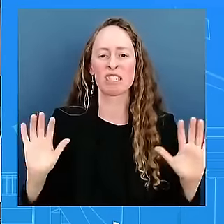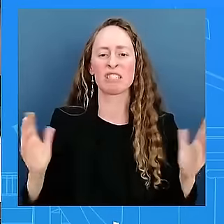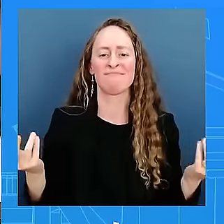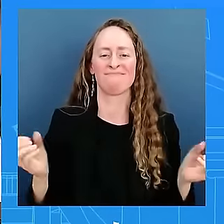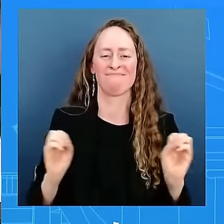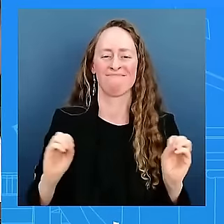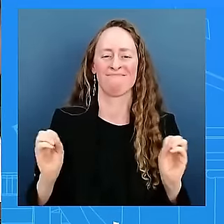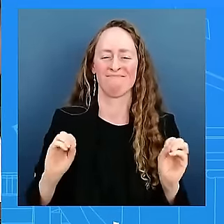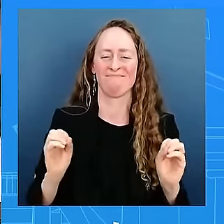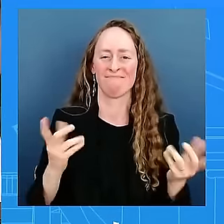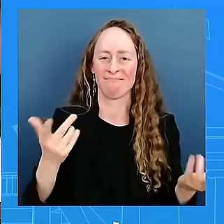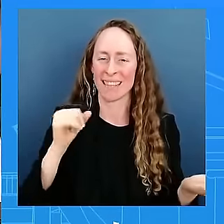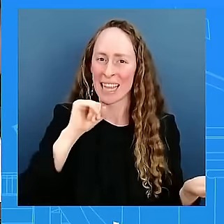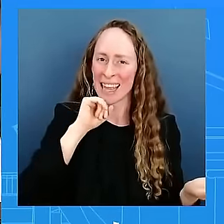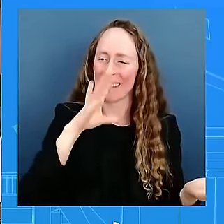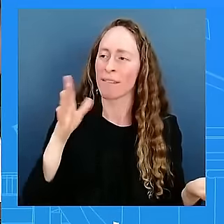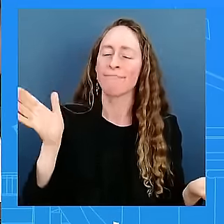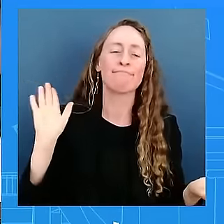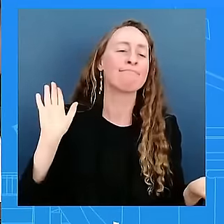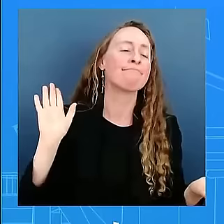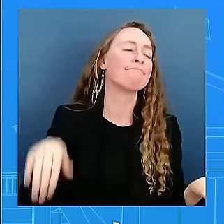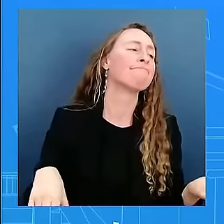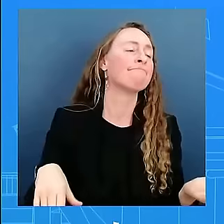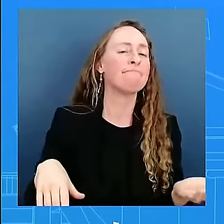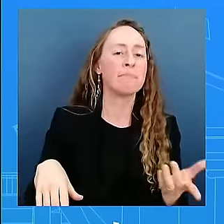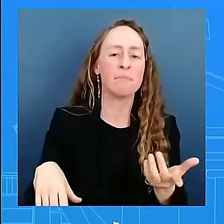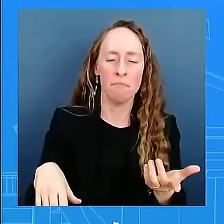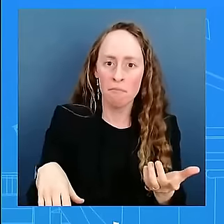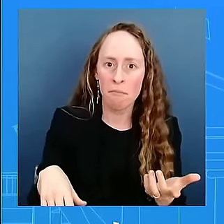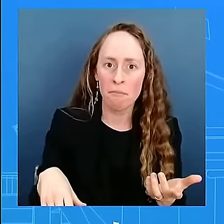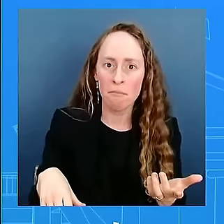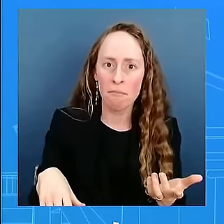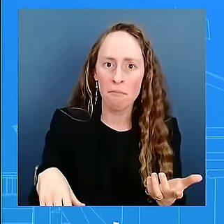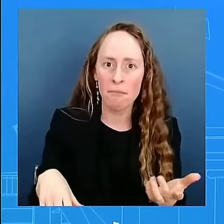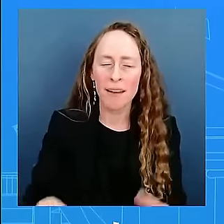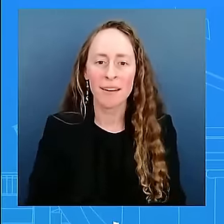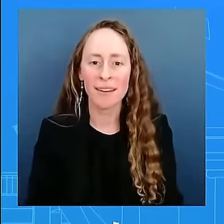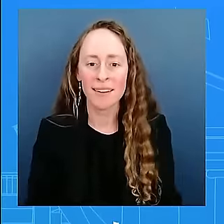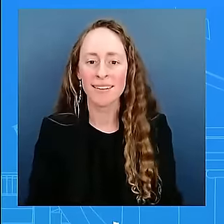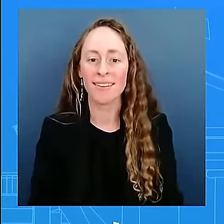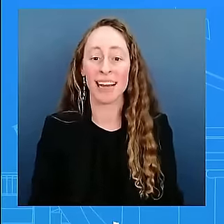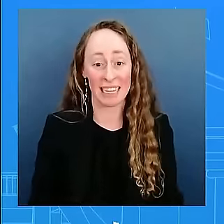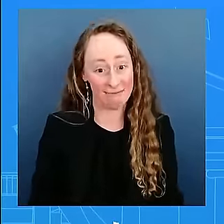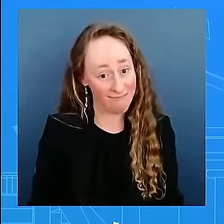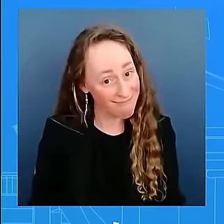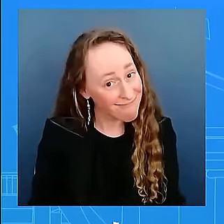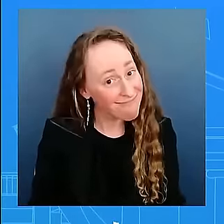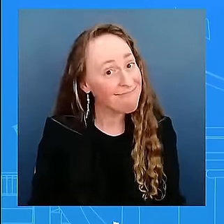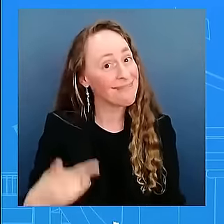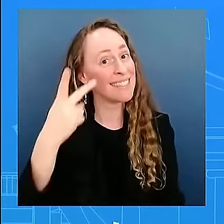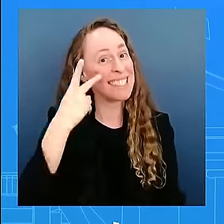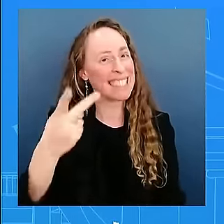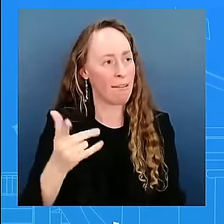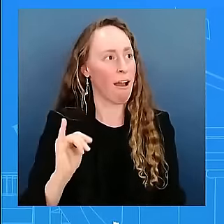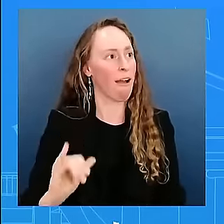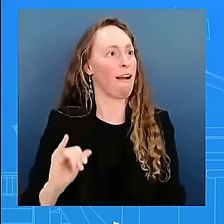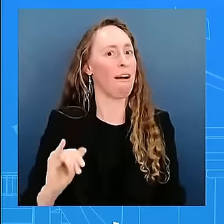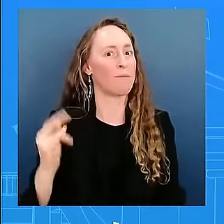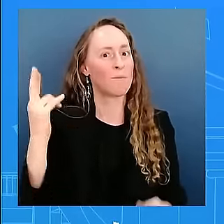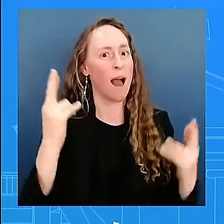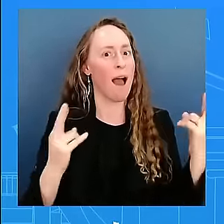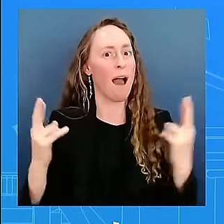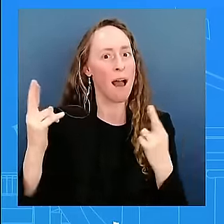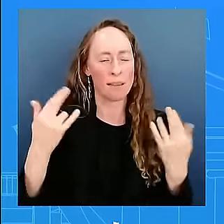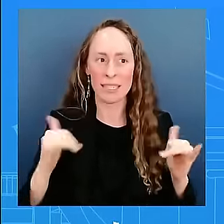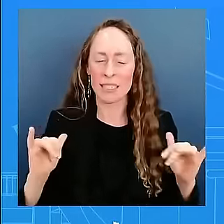describing President Biden in that fashion? Well, I'm glad you call it joyous news, because it is. This is very, very good news. For all of us as Americans,